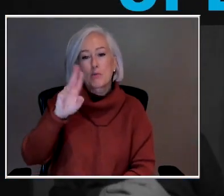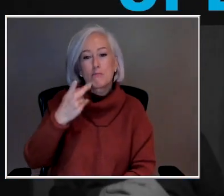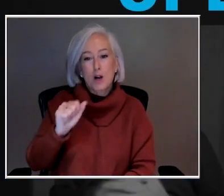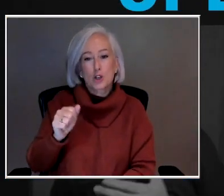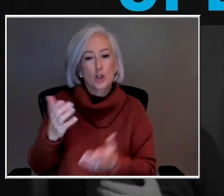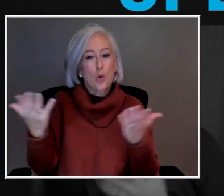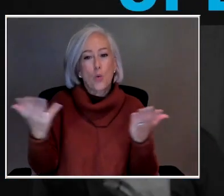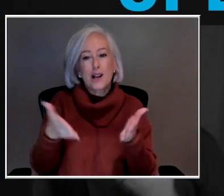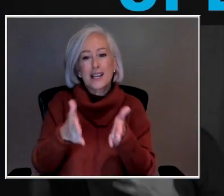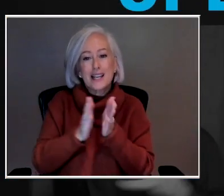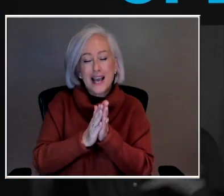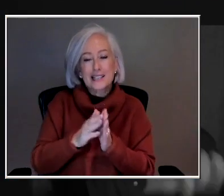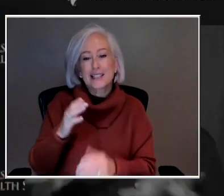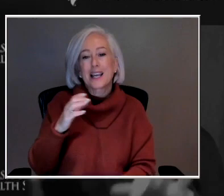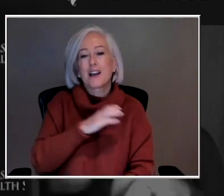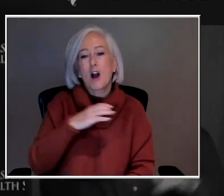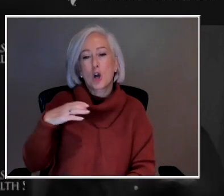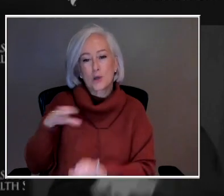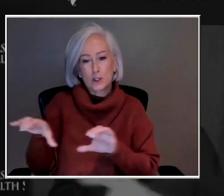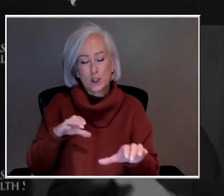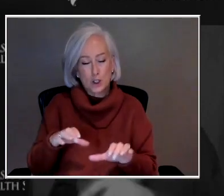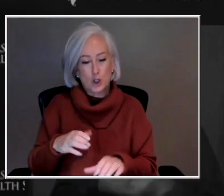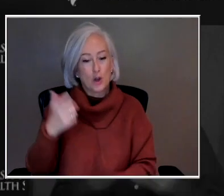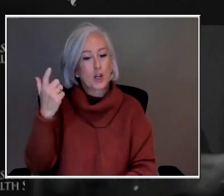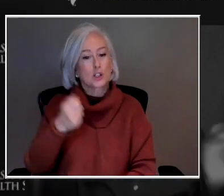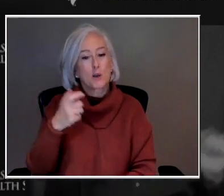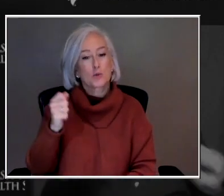Subscribe to our Morning Medical Update and Open